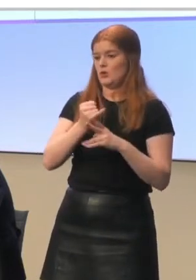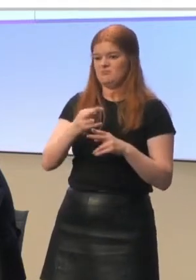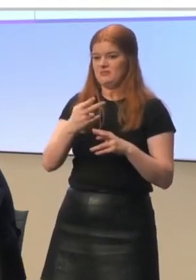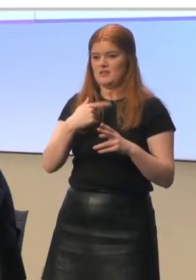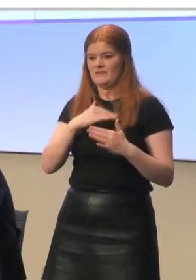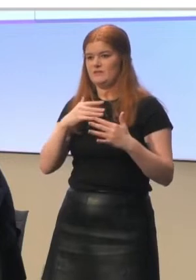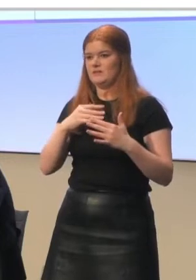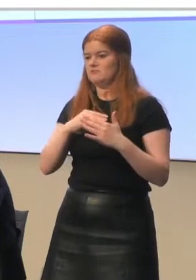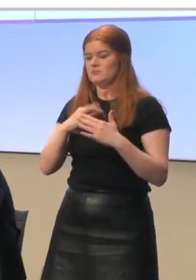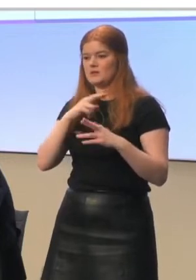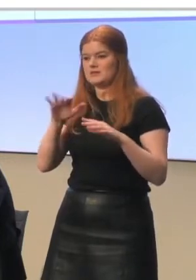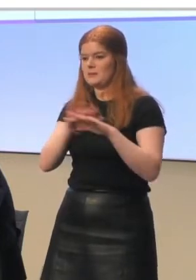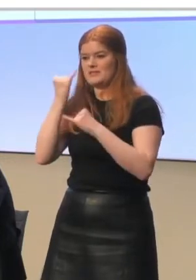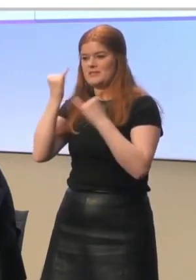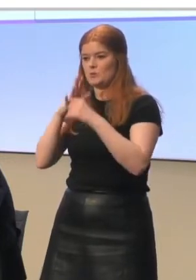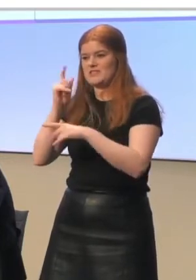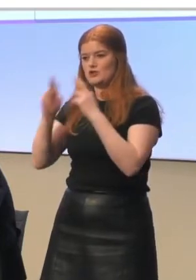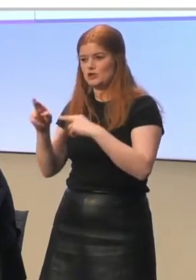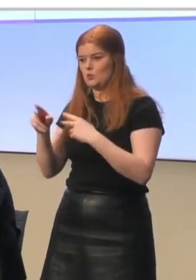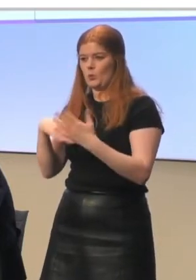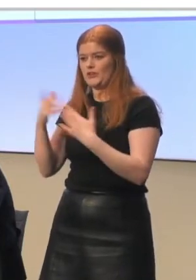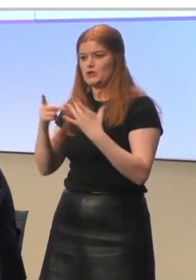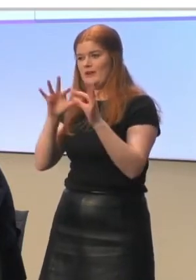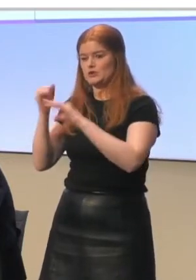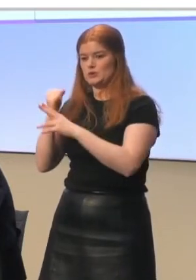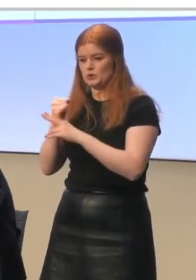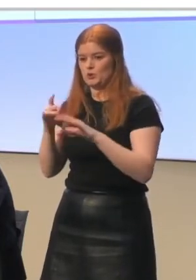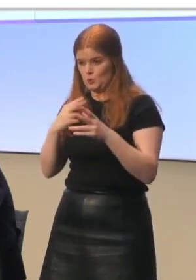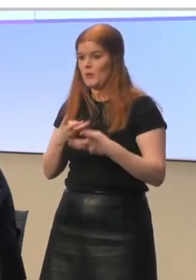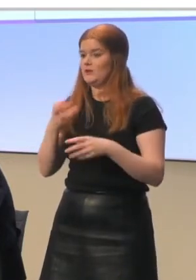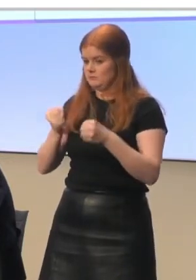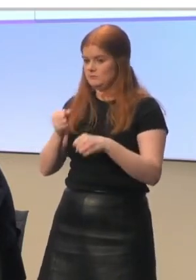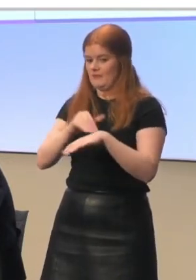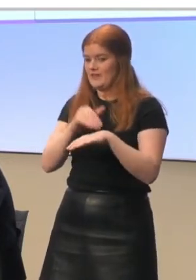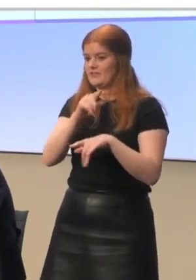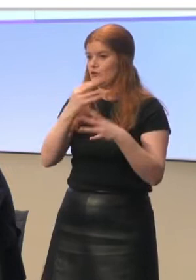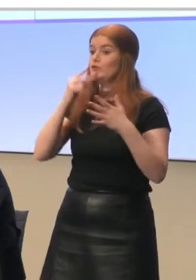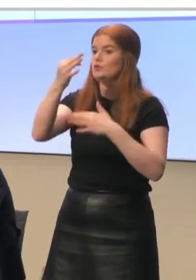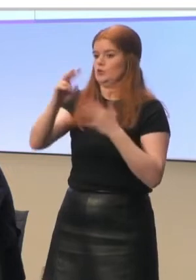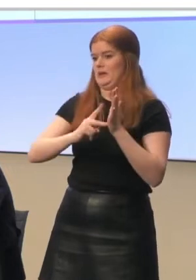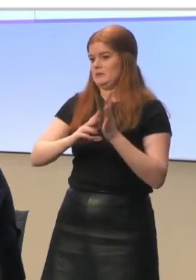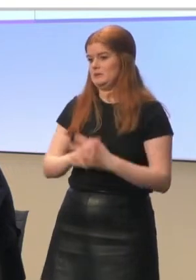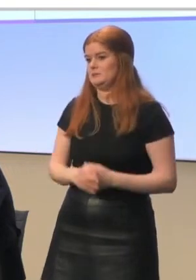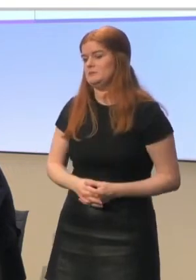ideas as their teachers about what they were going to do post-school. So it is having an effect on their kind of future plans.